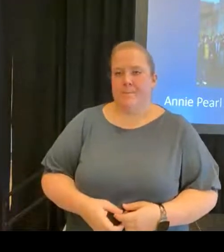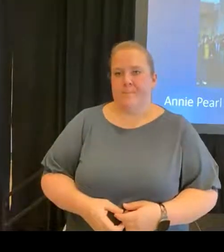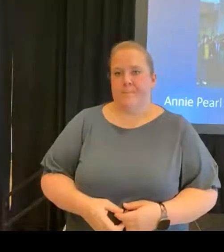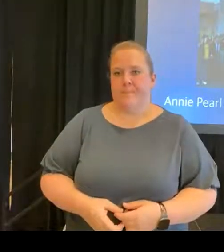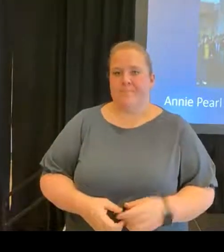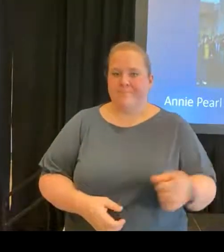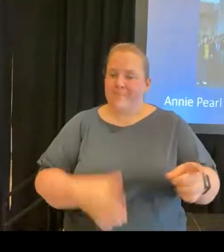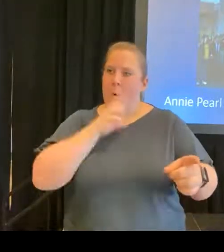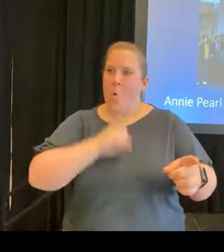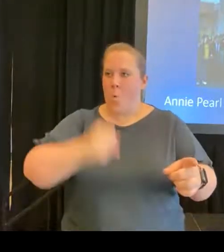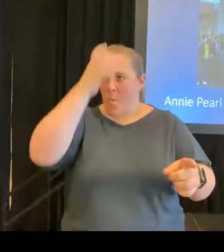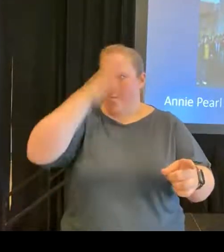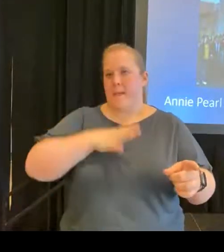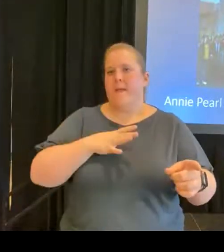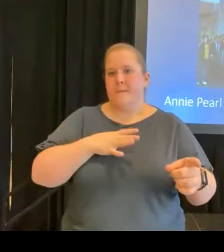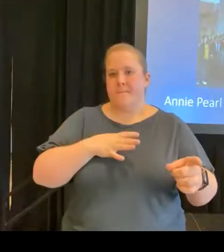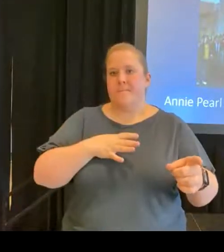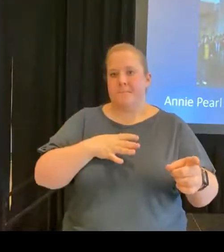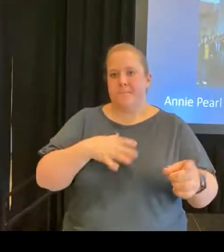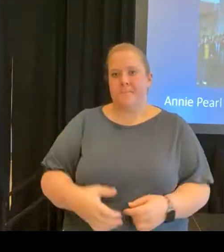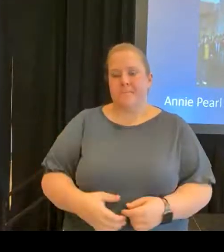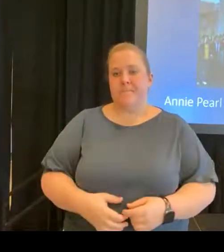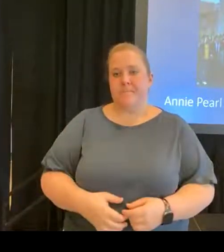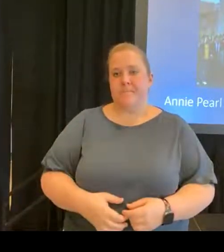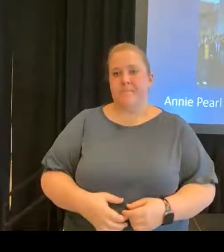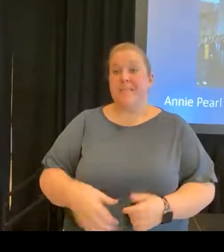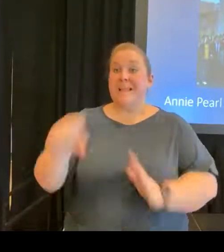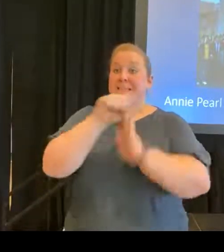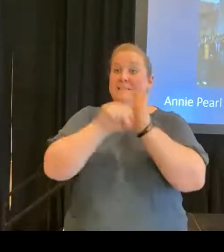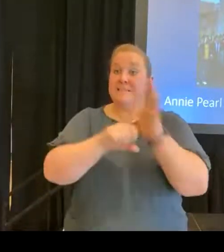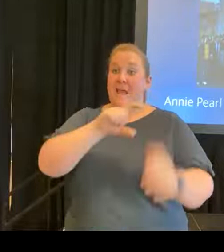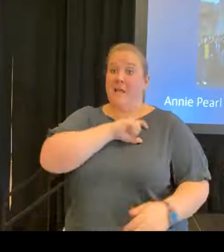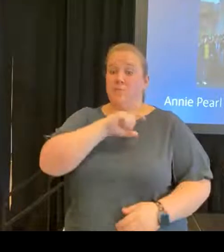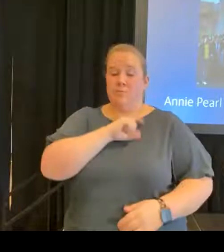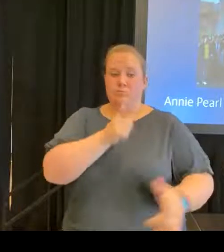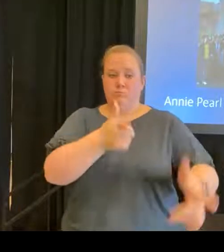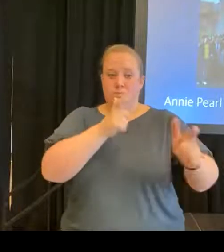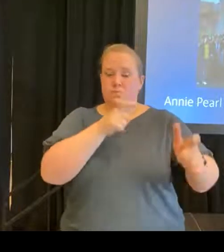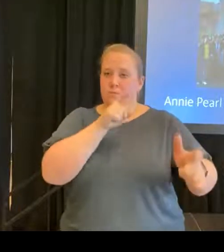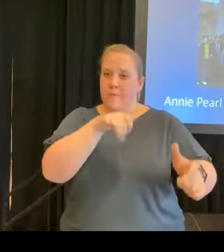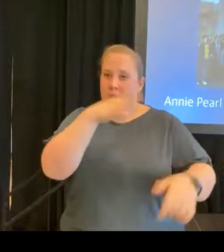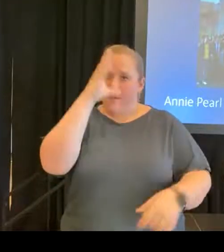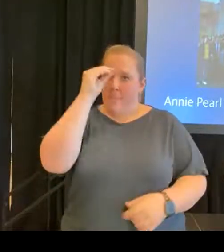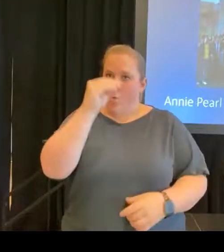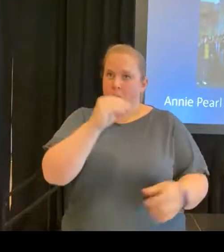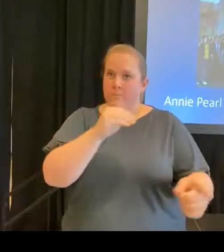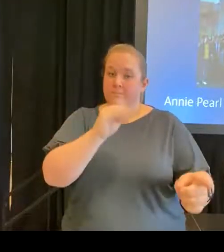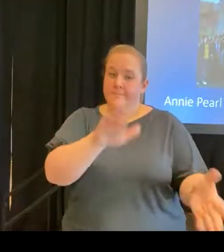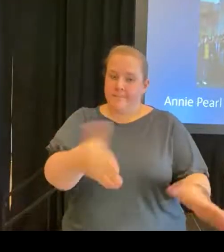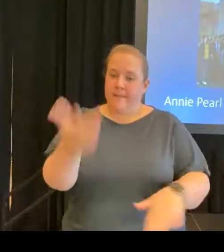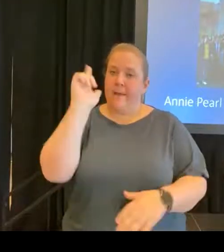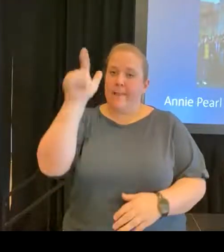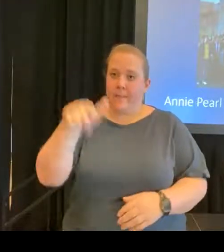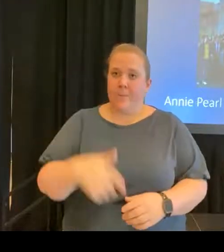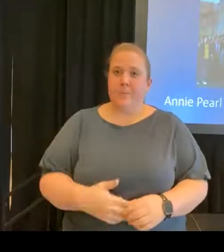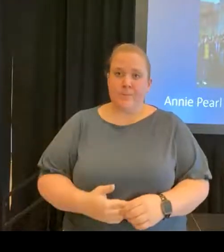because he was an old man. The state trooper gunned the boy down. He died later.